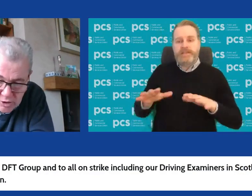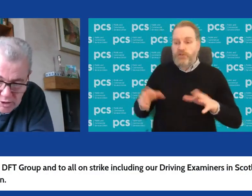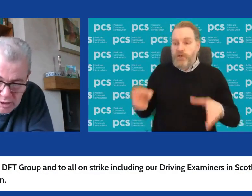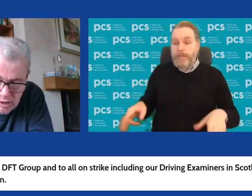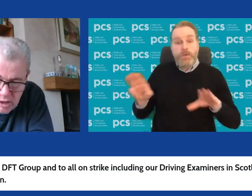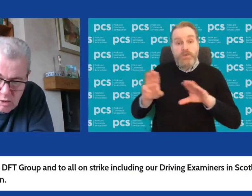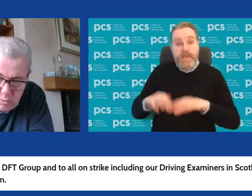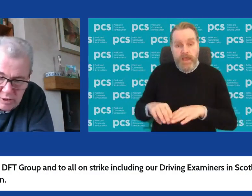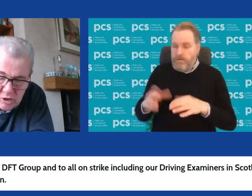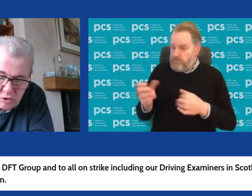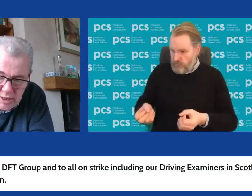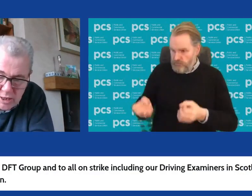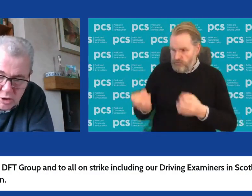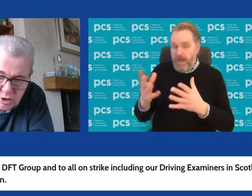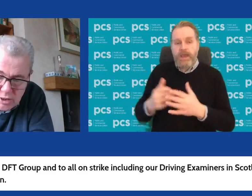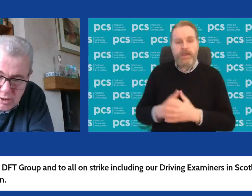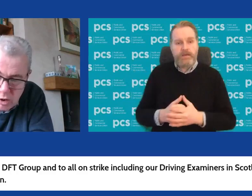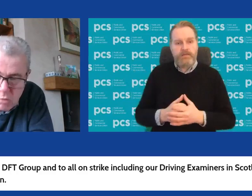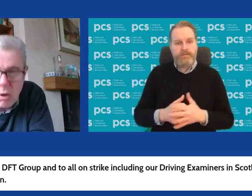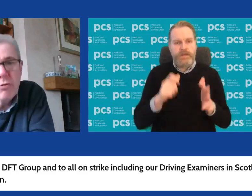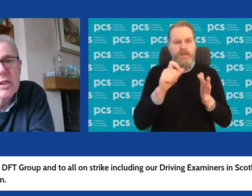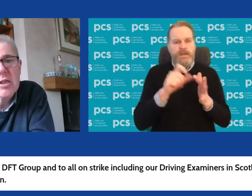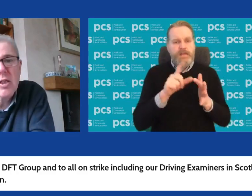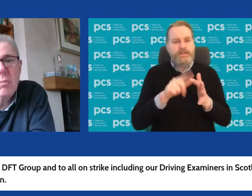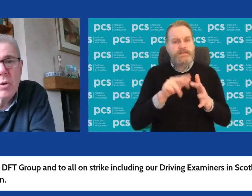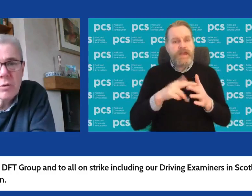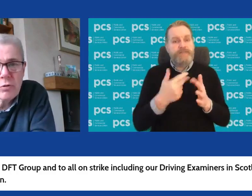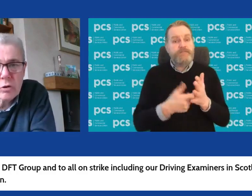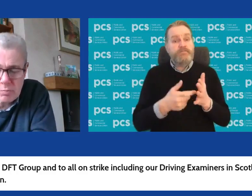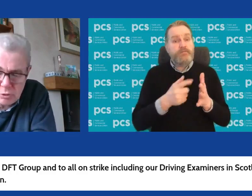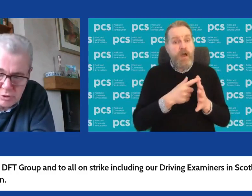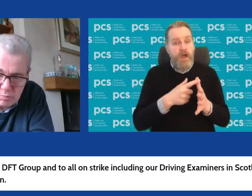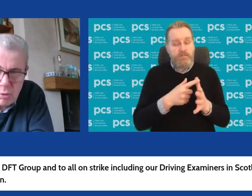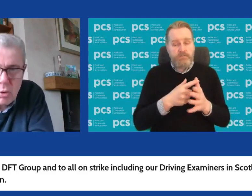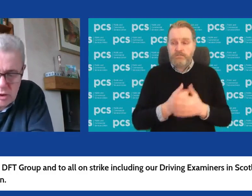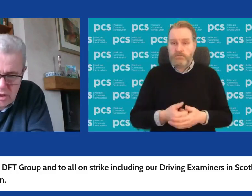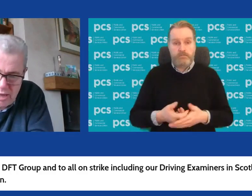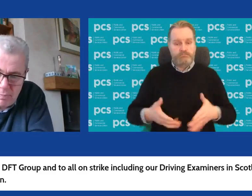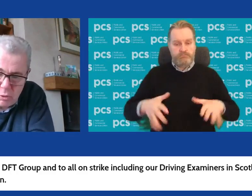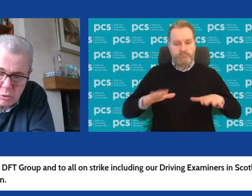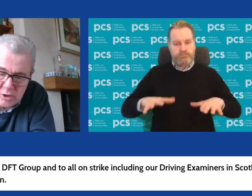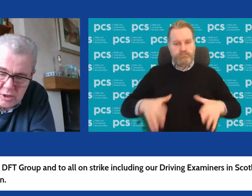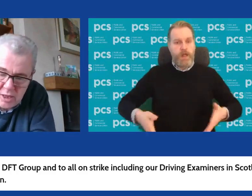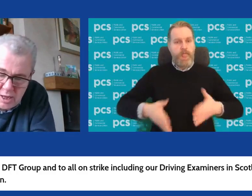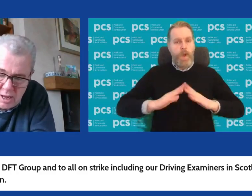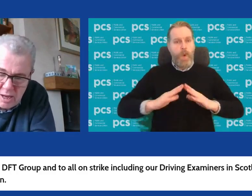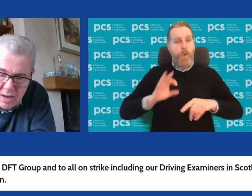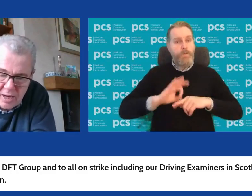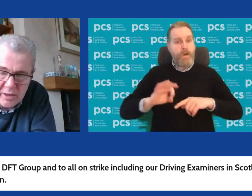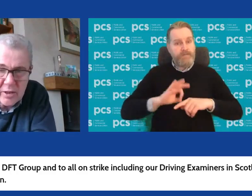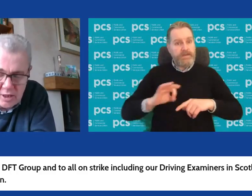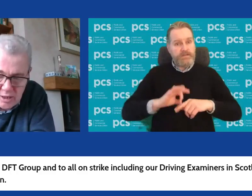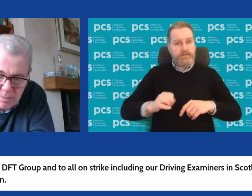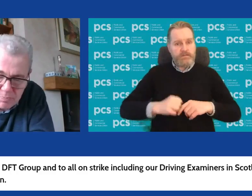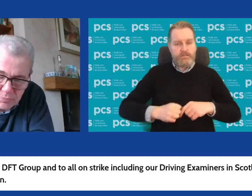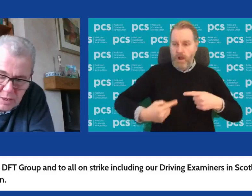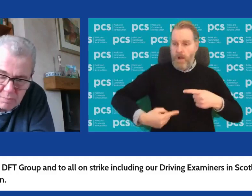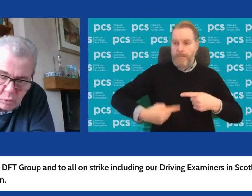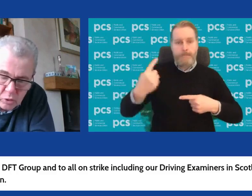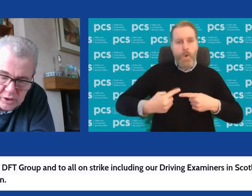Health Agency. We've had strike action in the Home Office, in the Border Force, both at ports, airports, and at